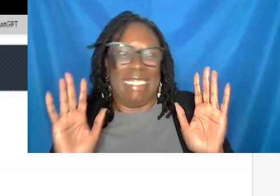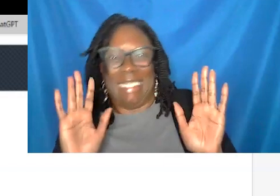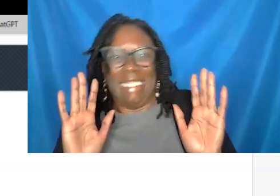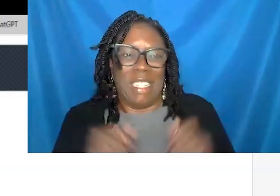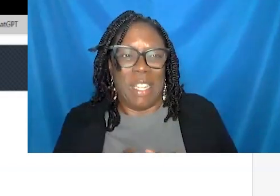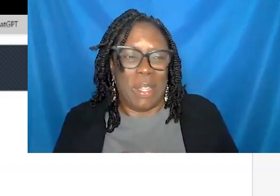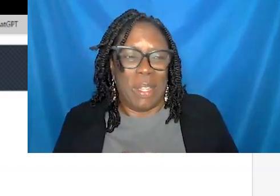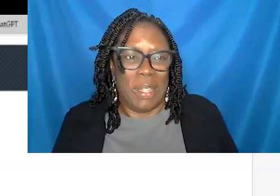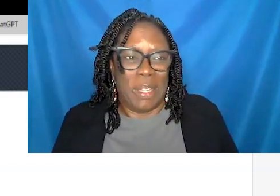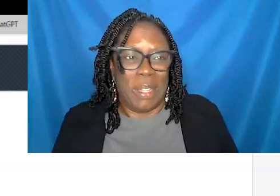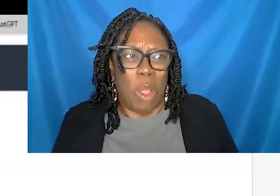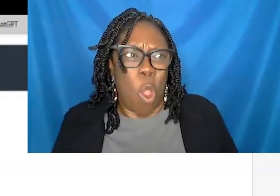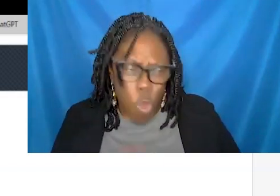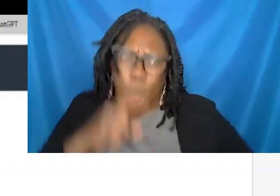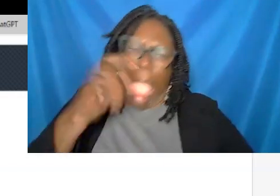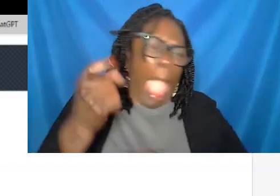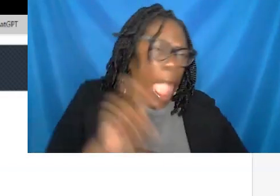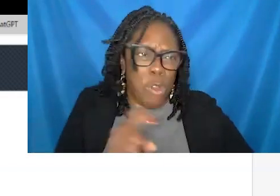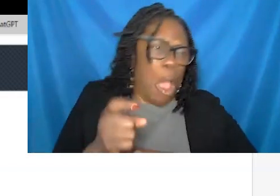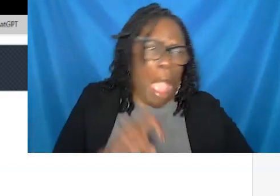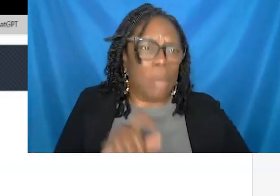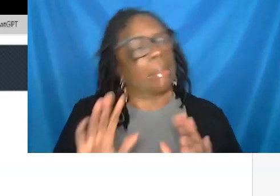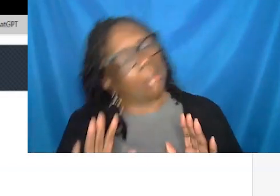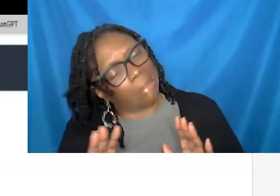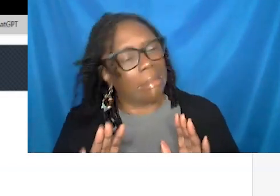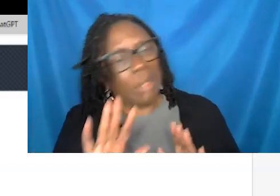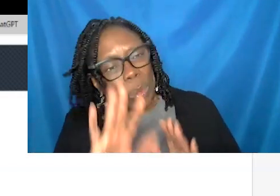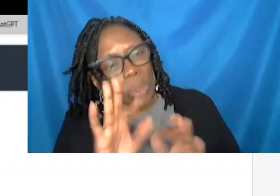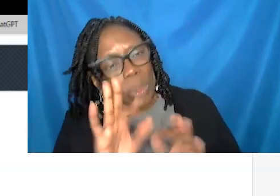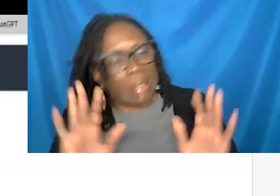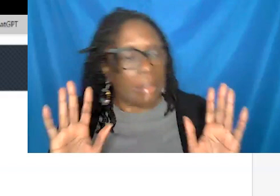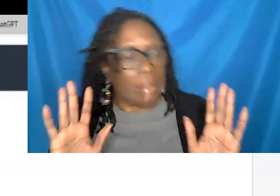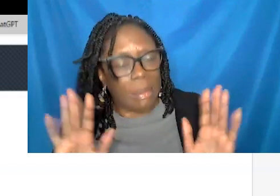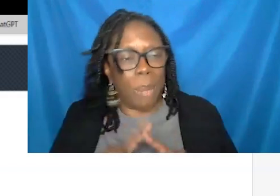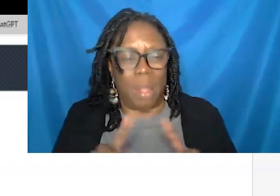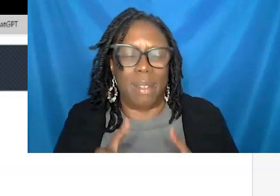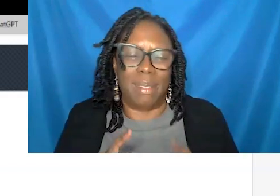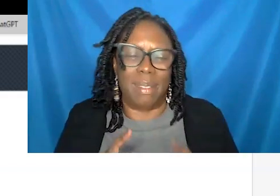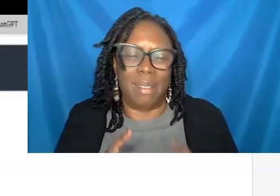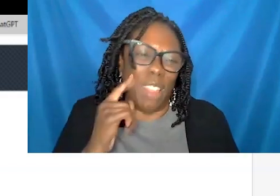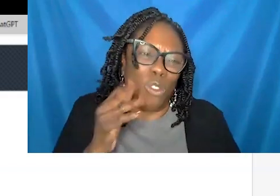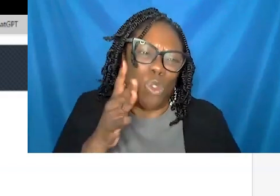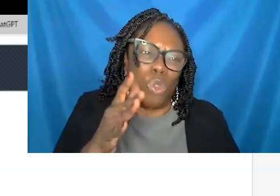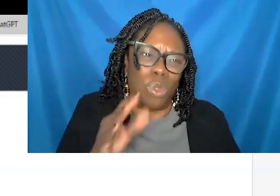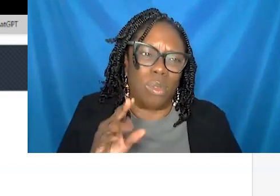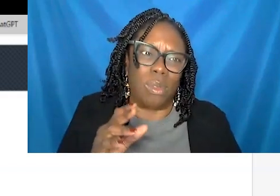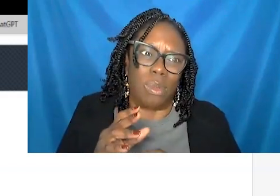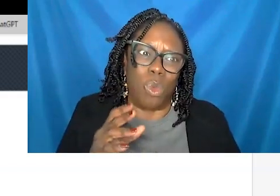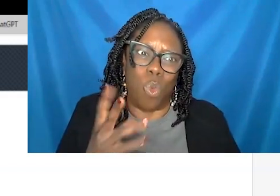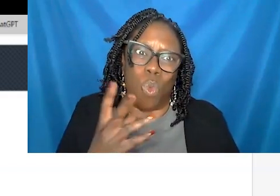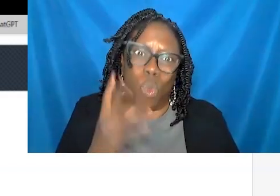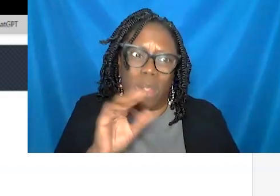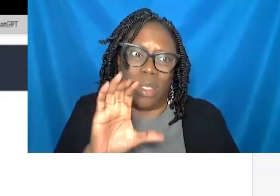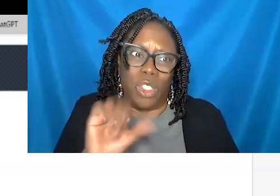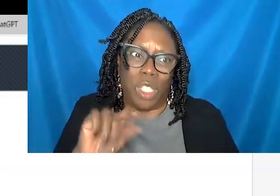to push you into the deep end and say, oh, you got to do it because it's totally the future. I can't really say that for certain, but as a lot of